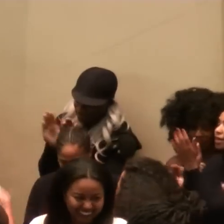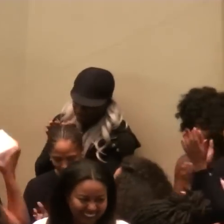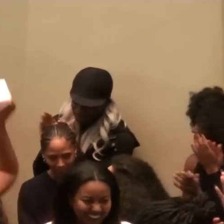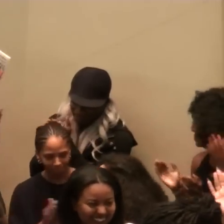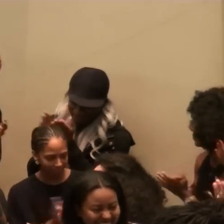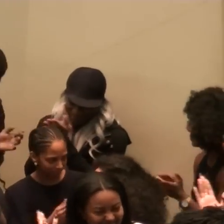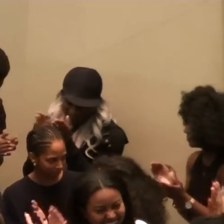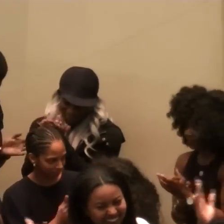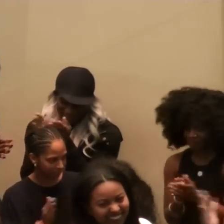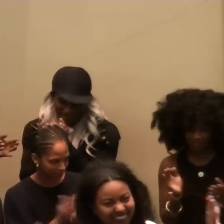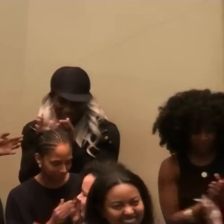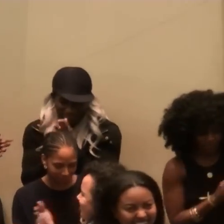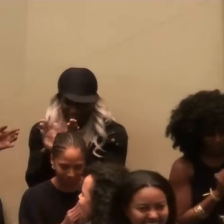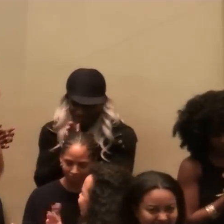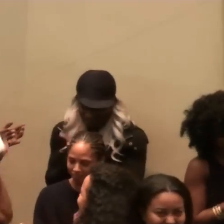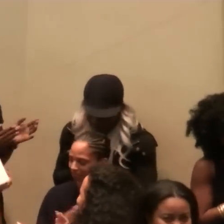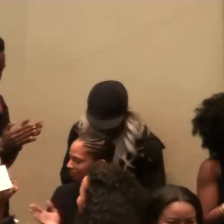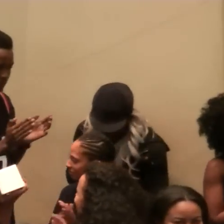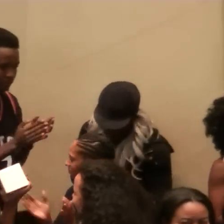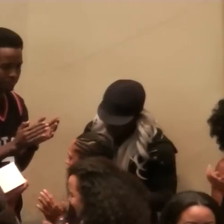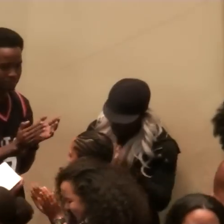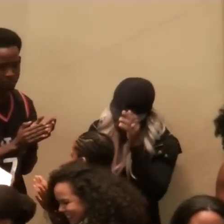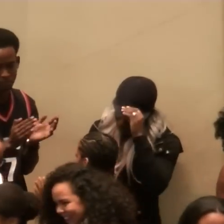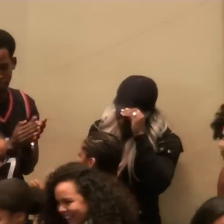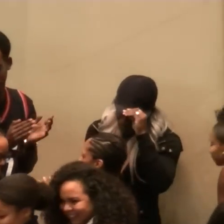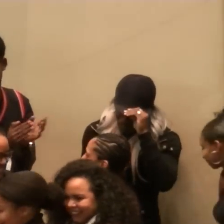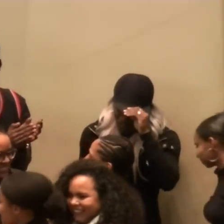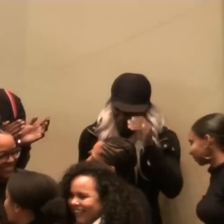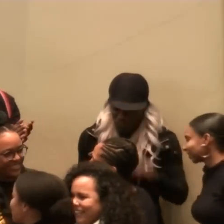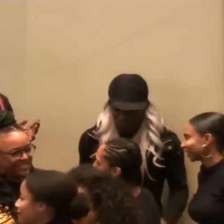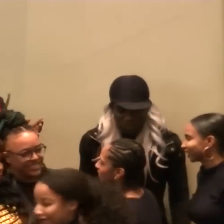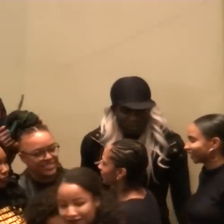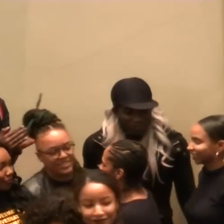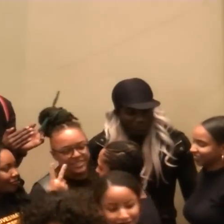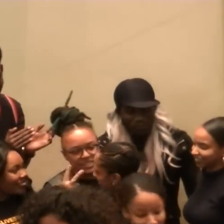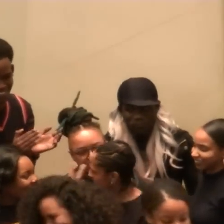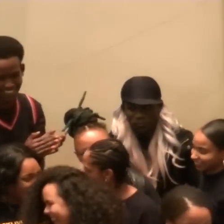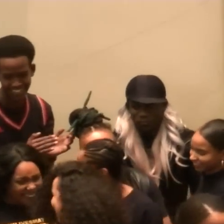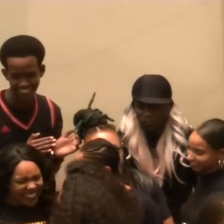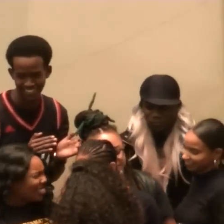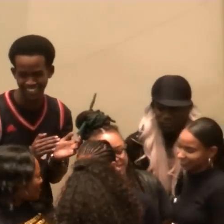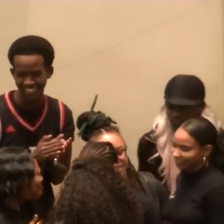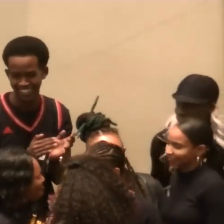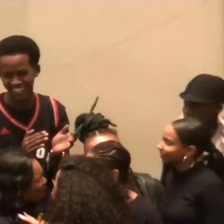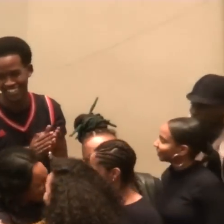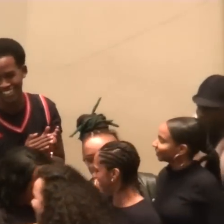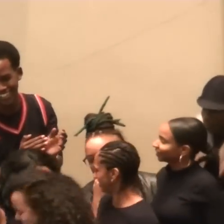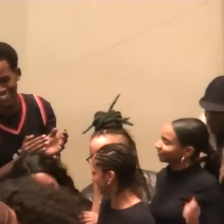Yeah.